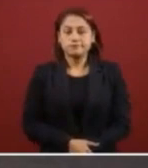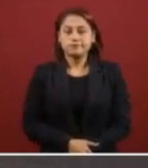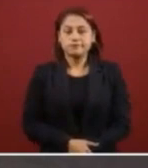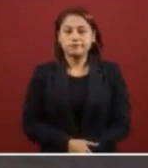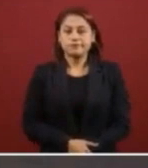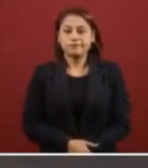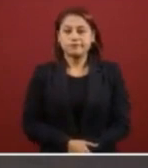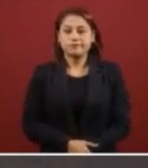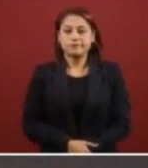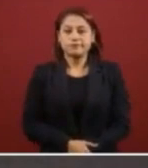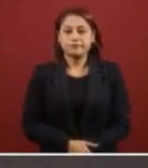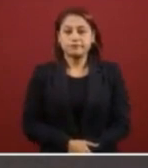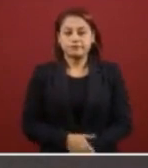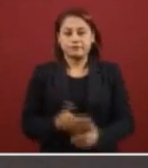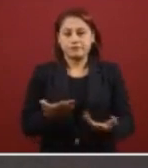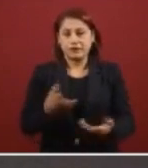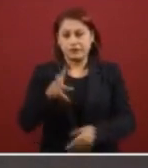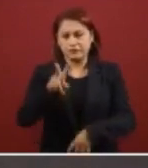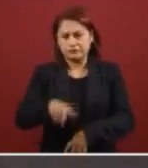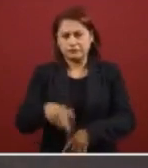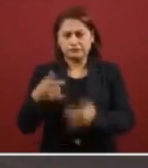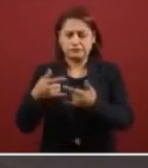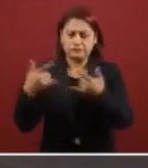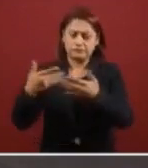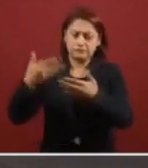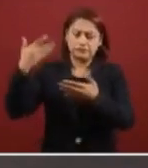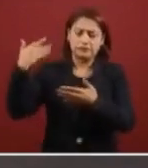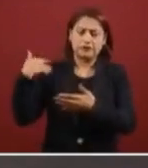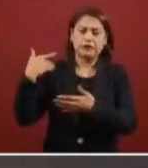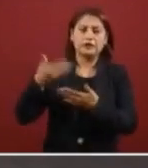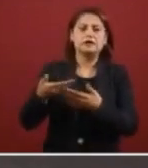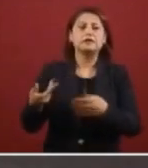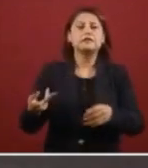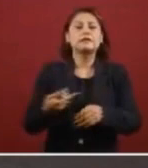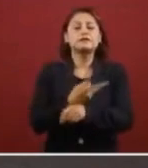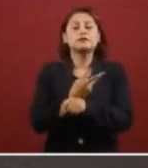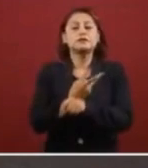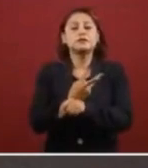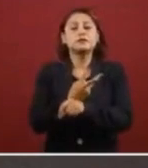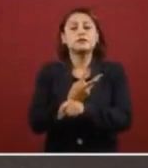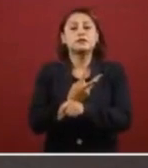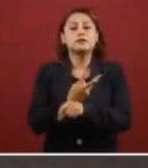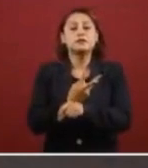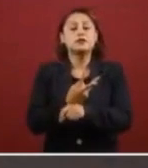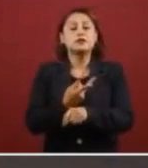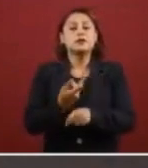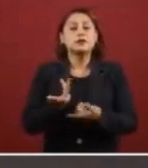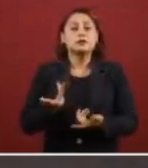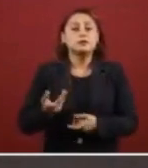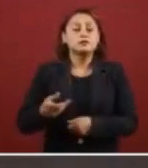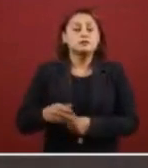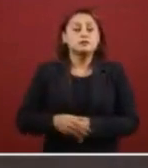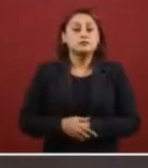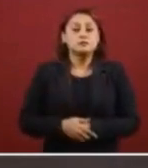that that's why the government was full. That was another reason